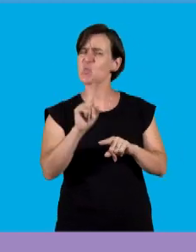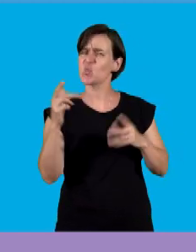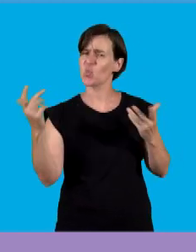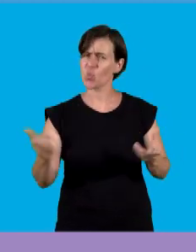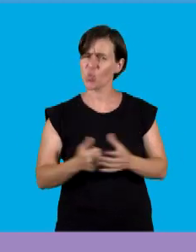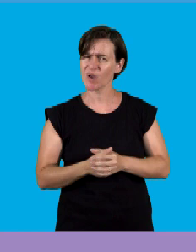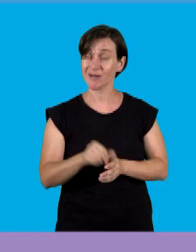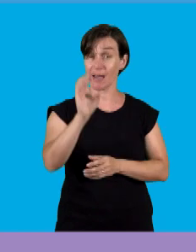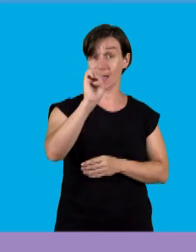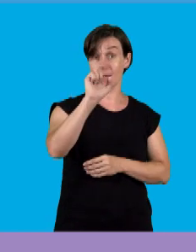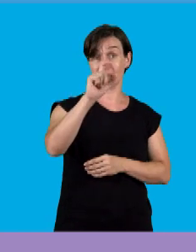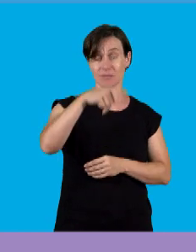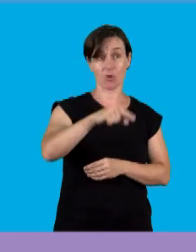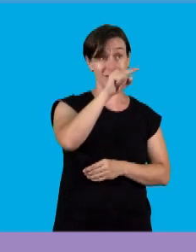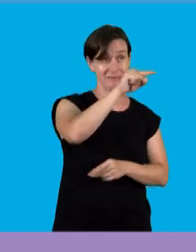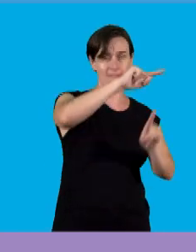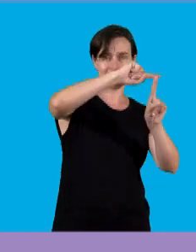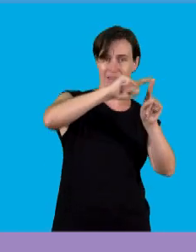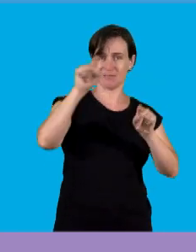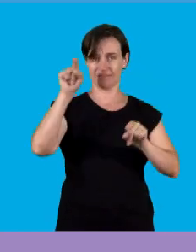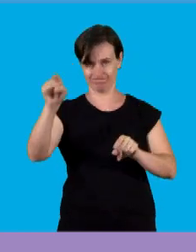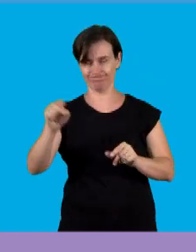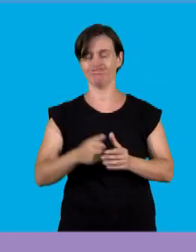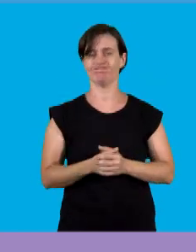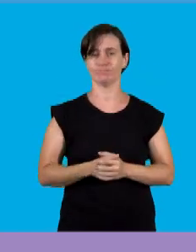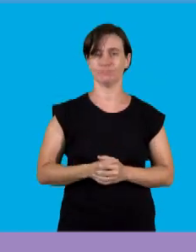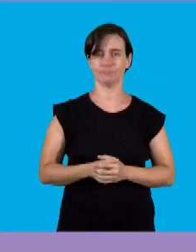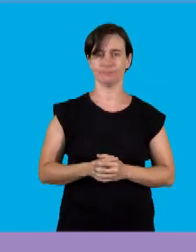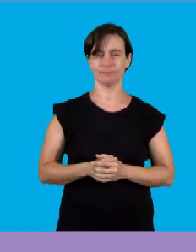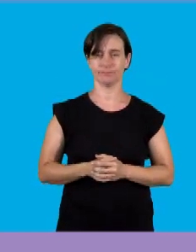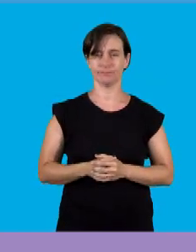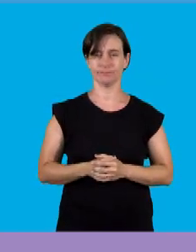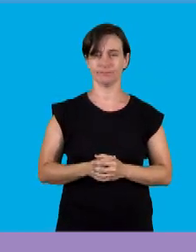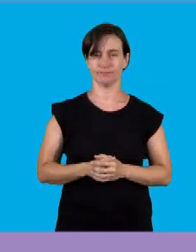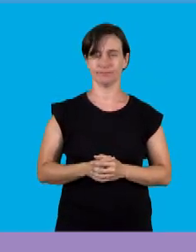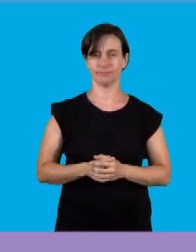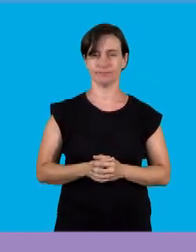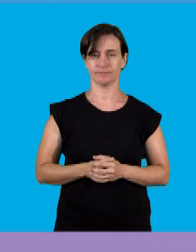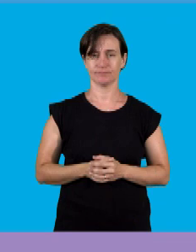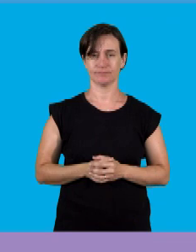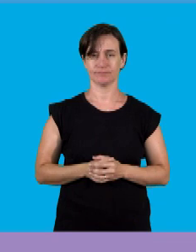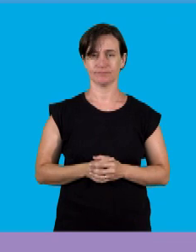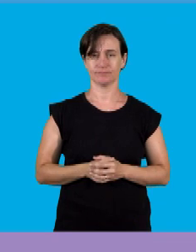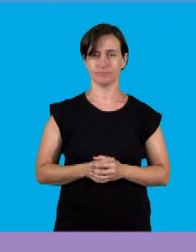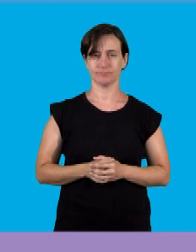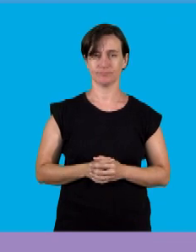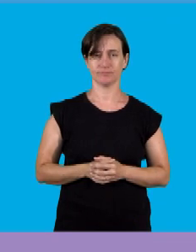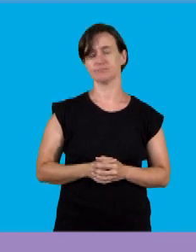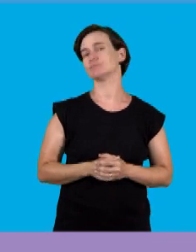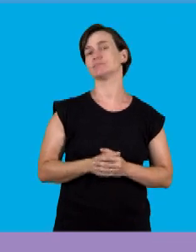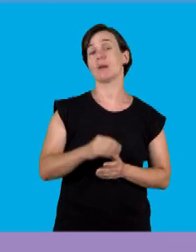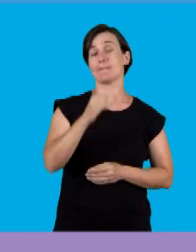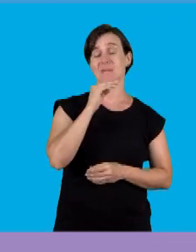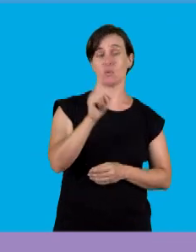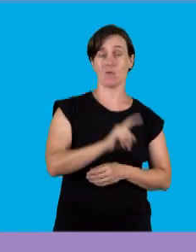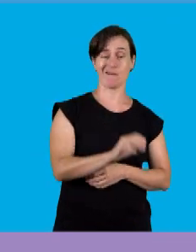for the exponents? Yes, it means that we are going to add those exponents. So we are going to have